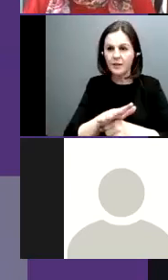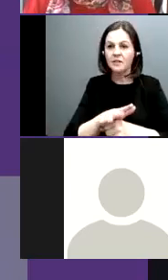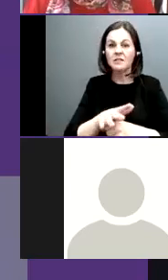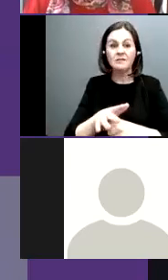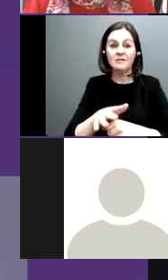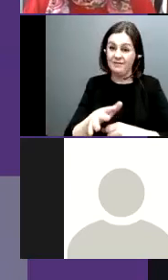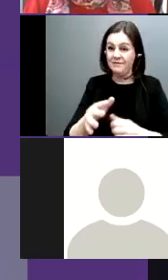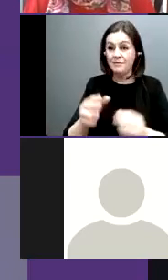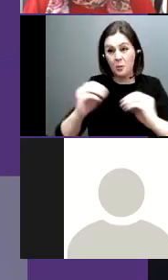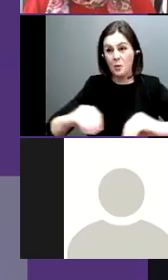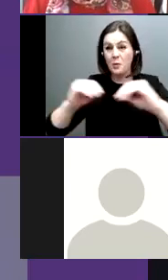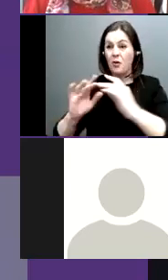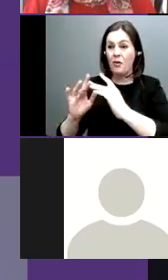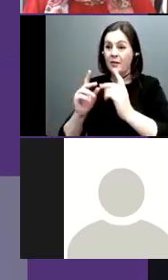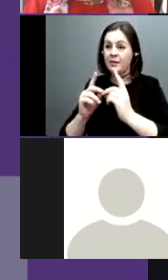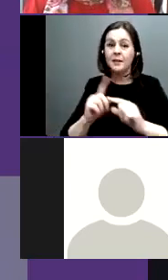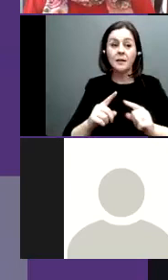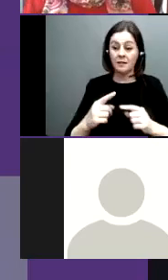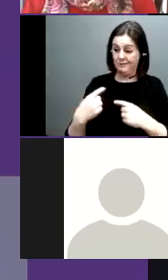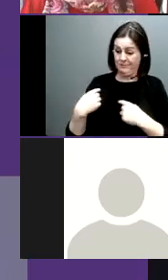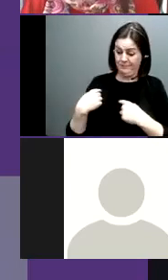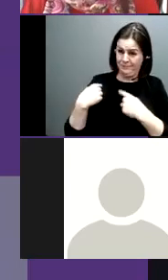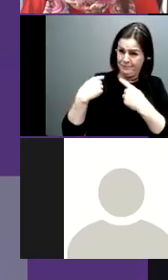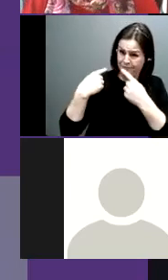long, long time now.